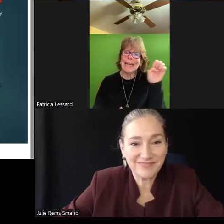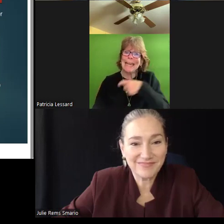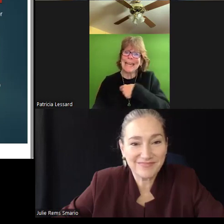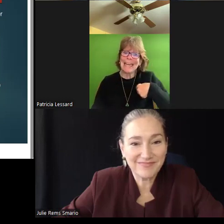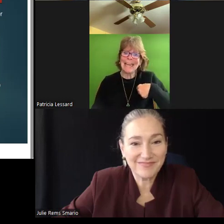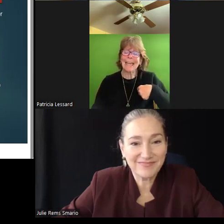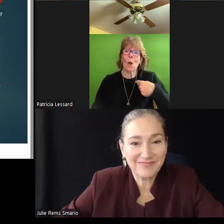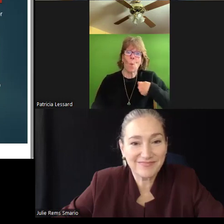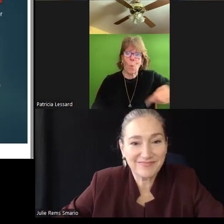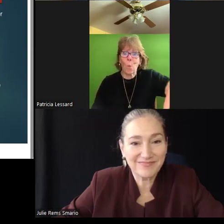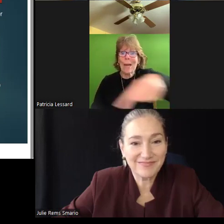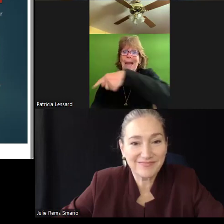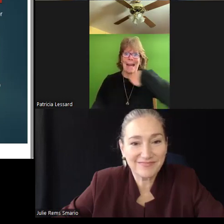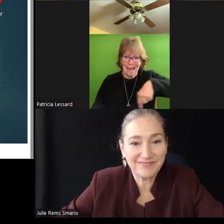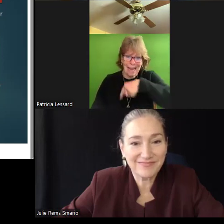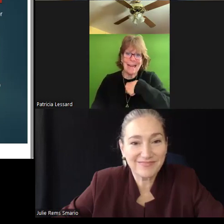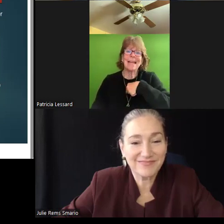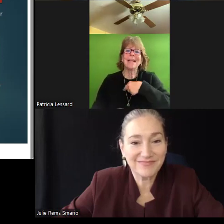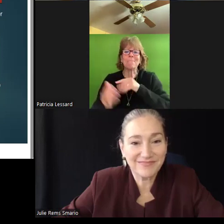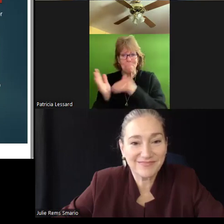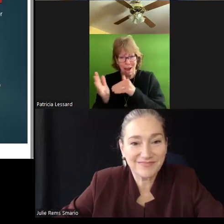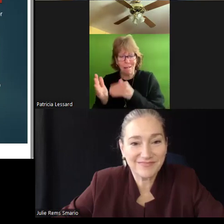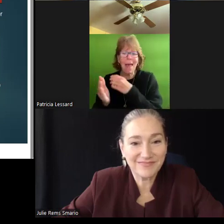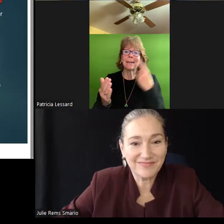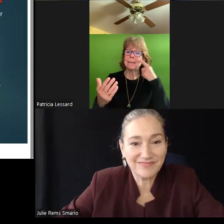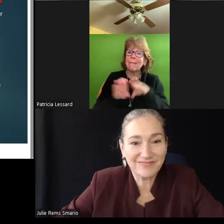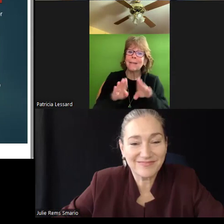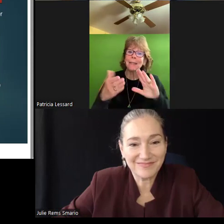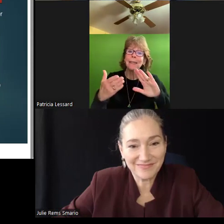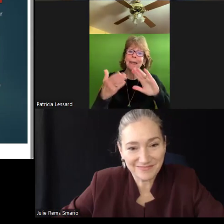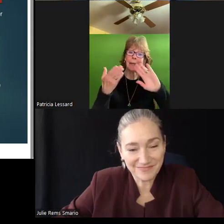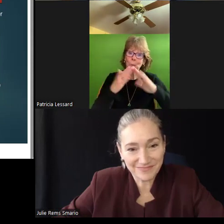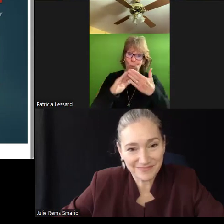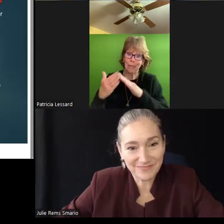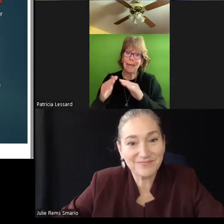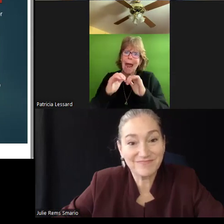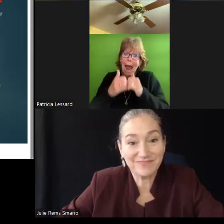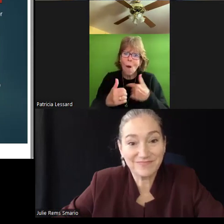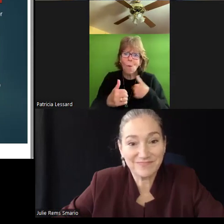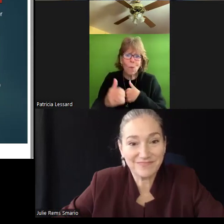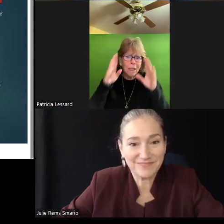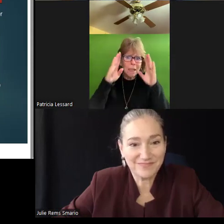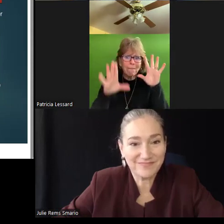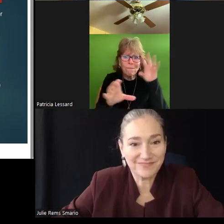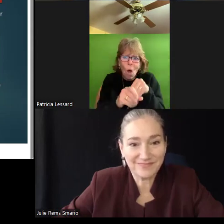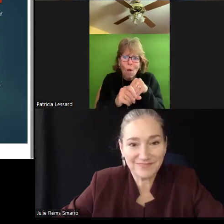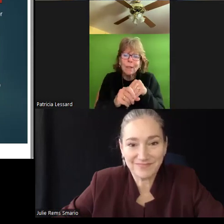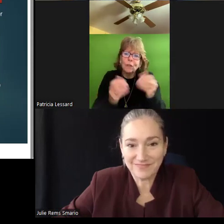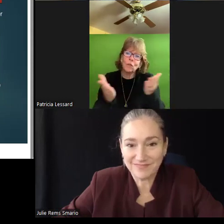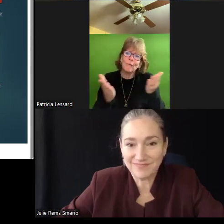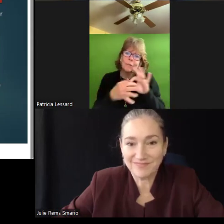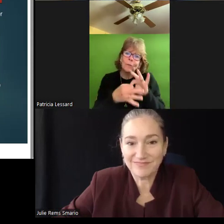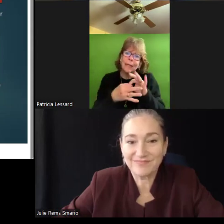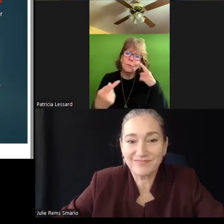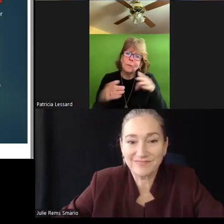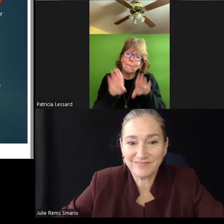community and all those who are involved in service delivery for families, because this is